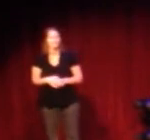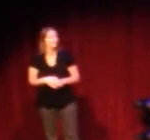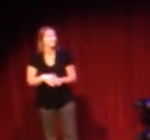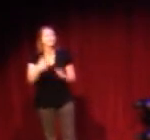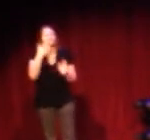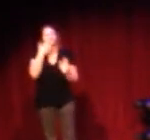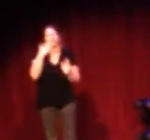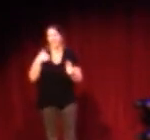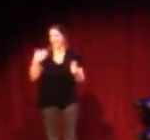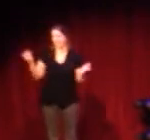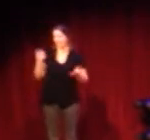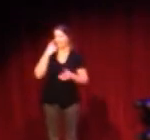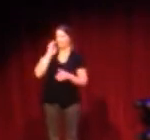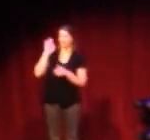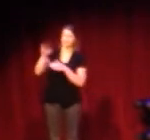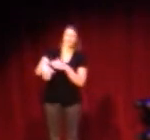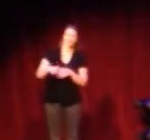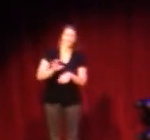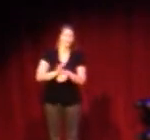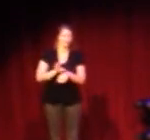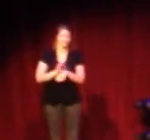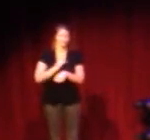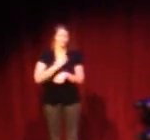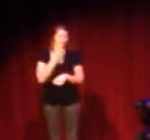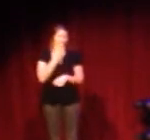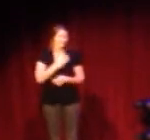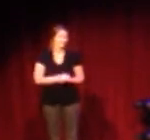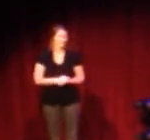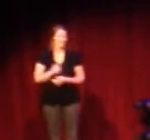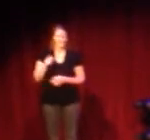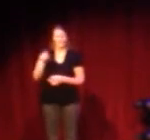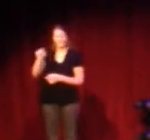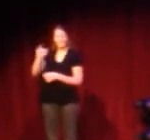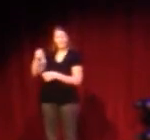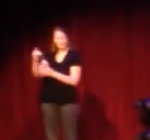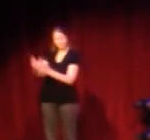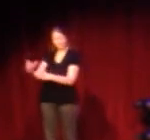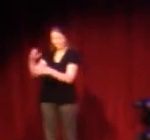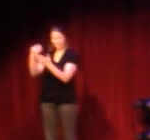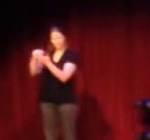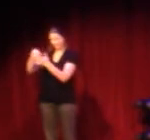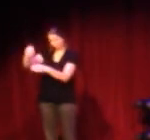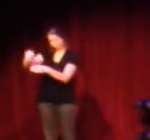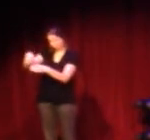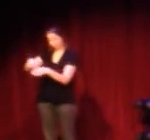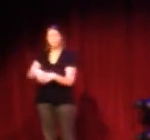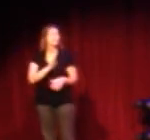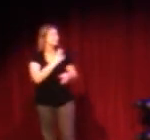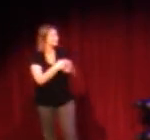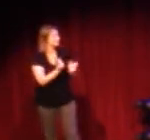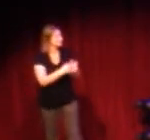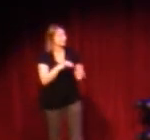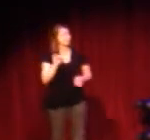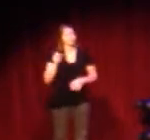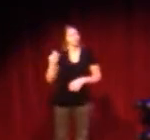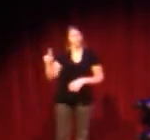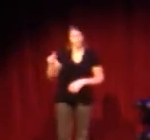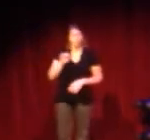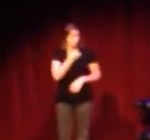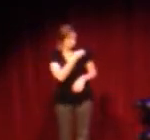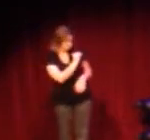Thank you, I'll be your own chapel. Tip your... tip basket. Alright, what was your name again? Jack.